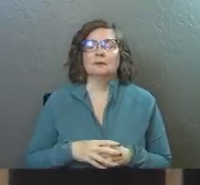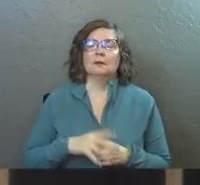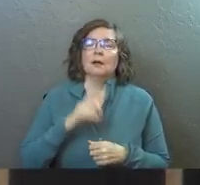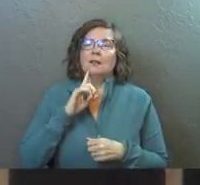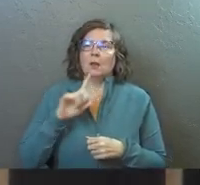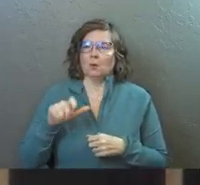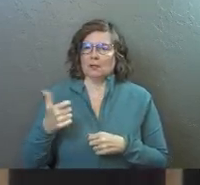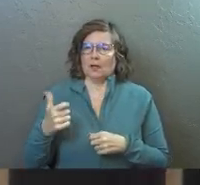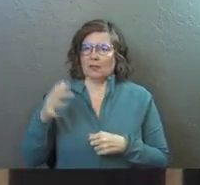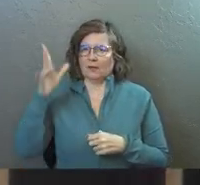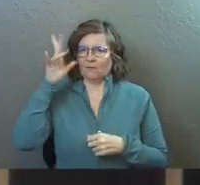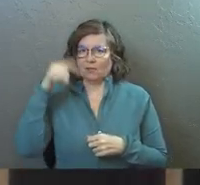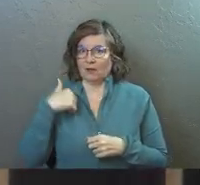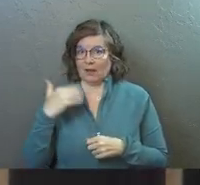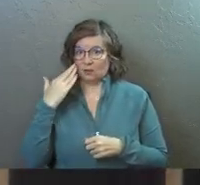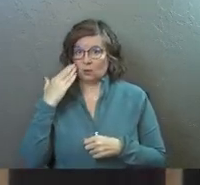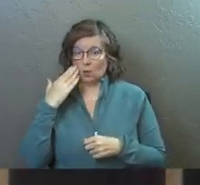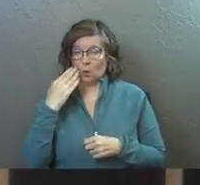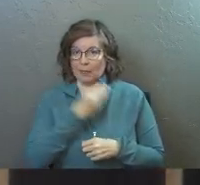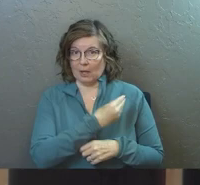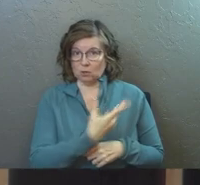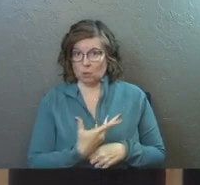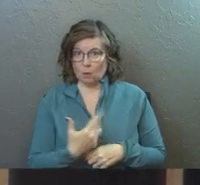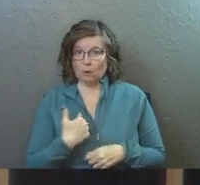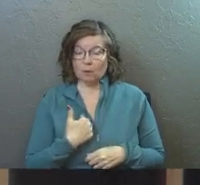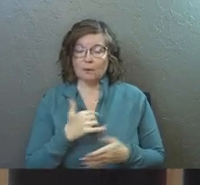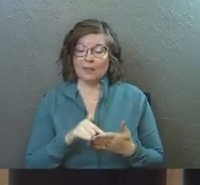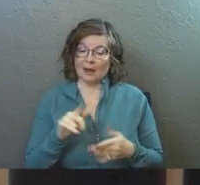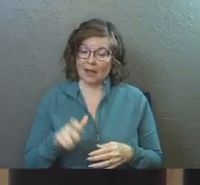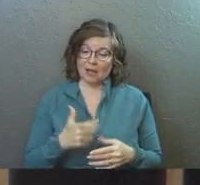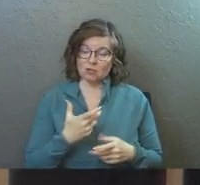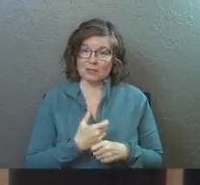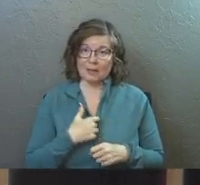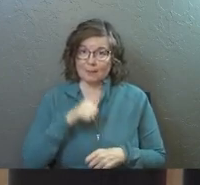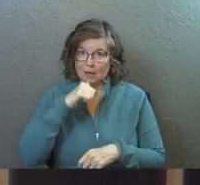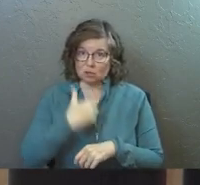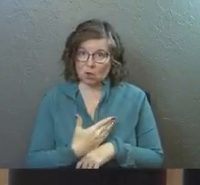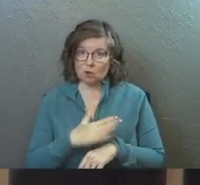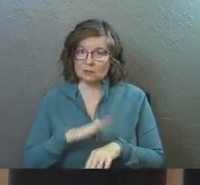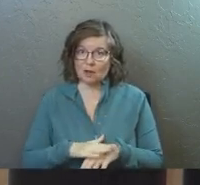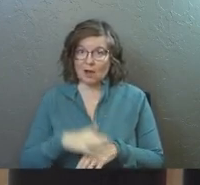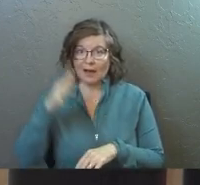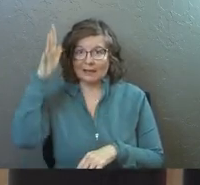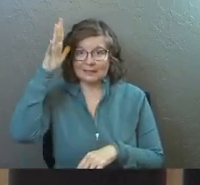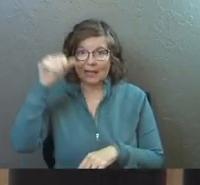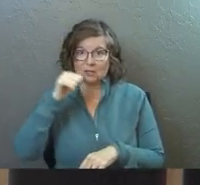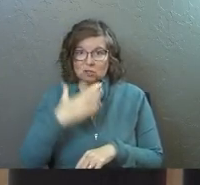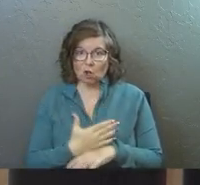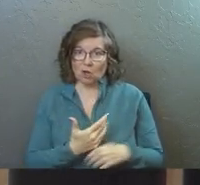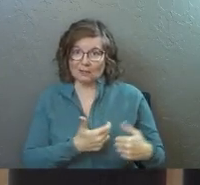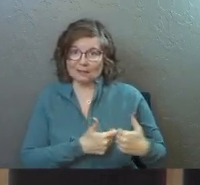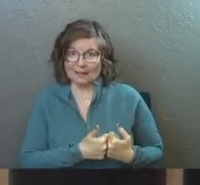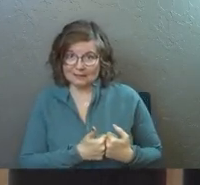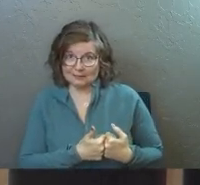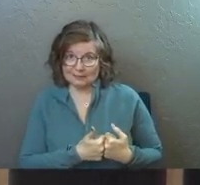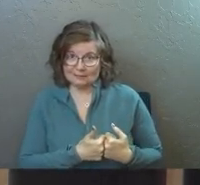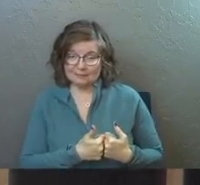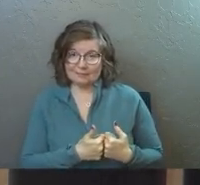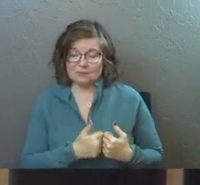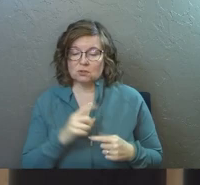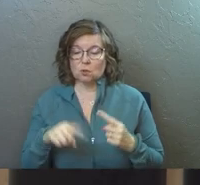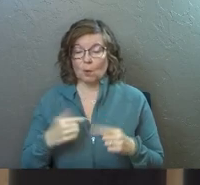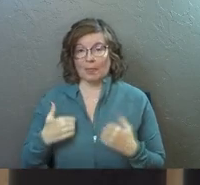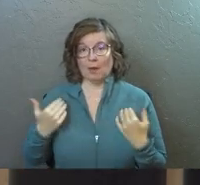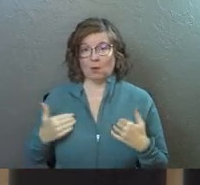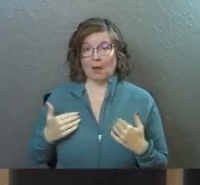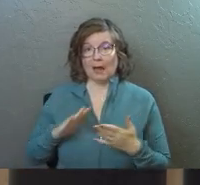there was another father that I got to know that told me that I should take my daughters on daddy-daughter dates. And so when